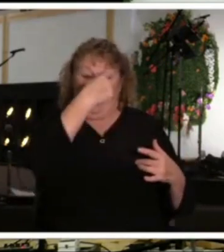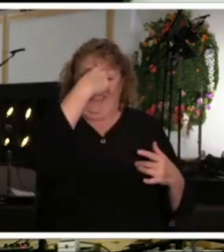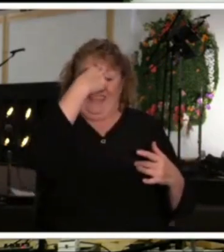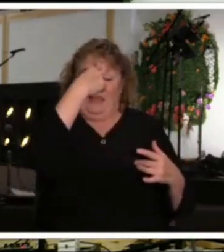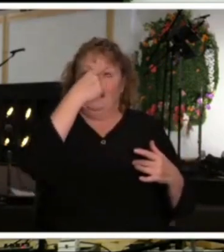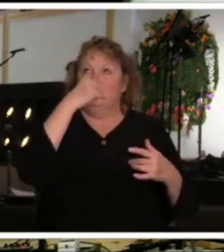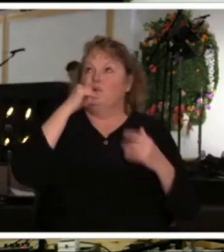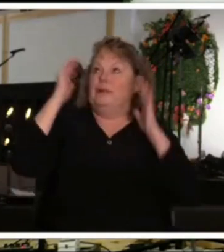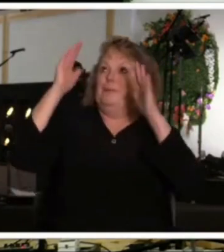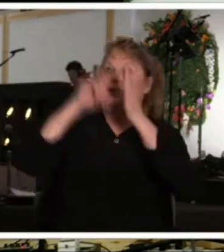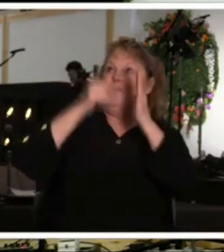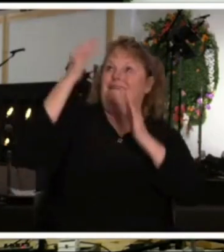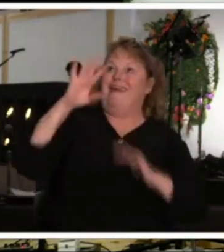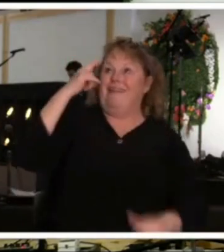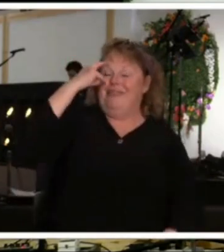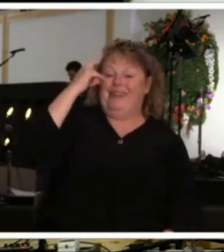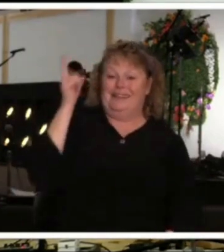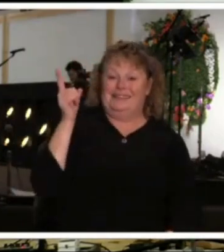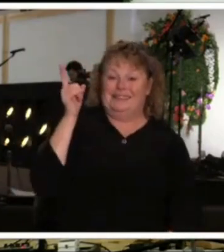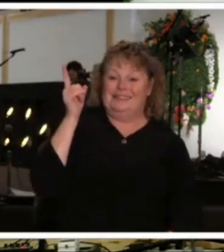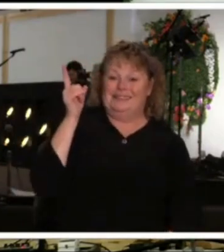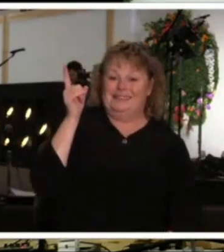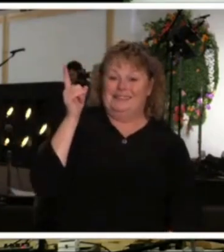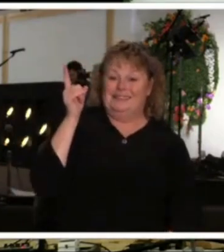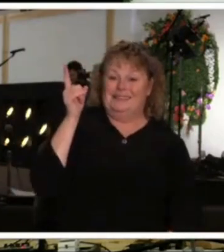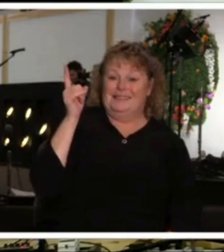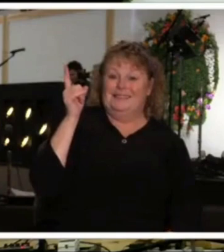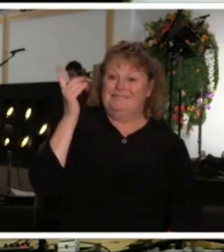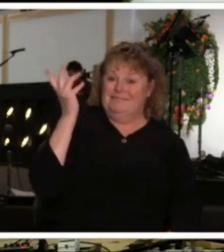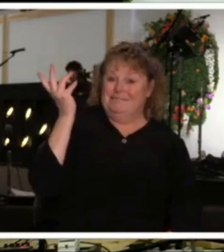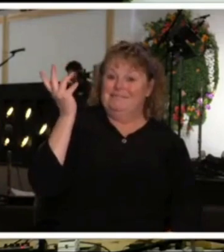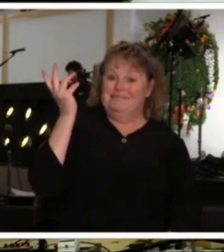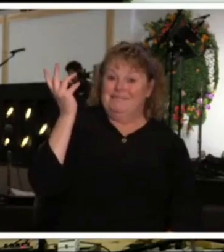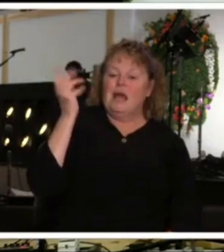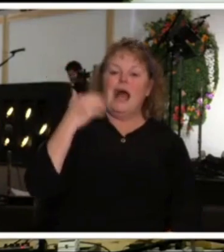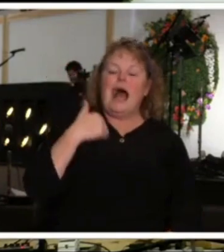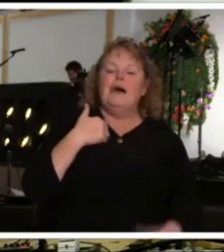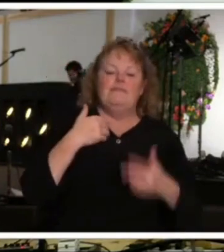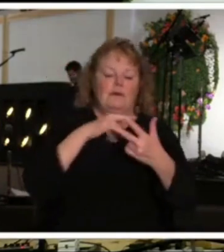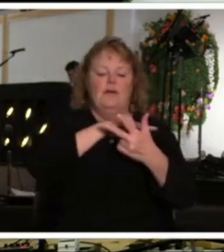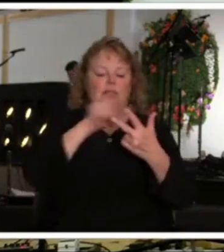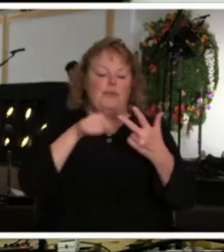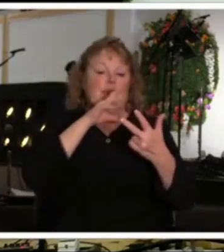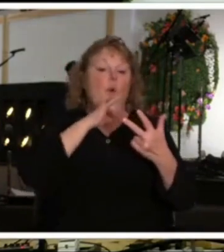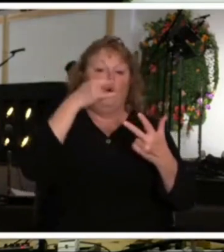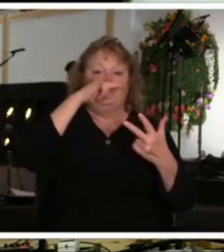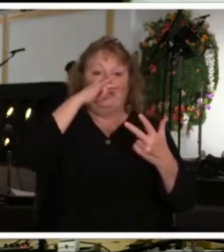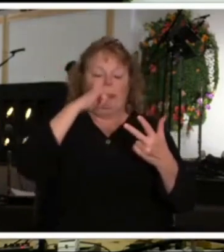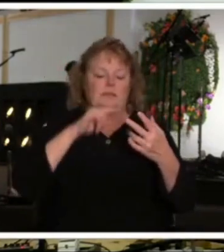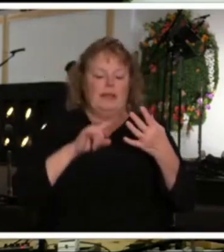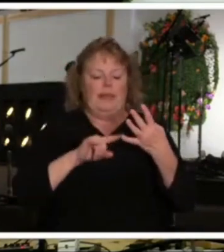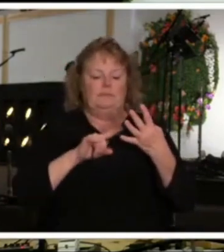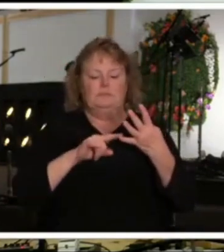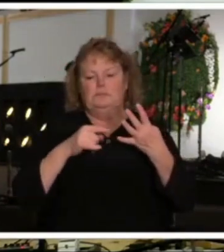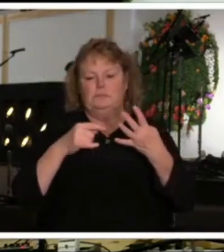thinks. Now, I'm a parent. You remember I said I had three children? Four. I got three older children and one, the